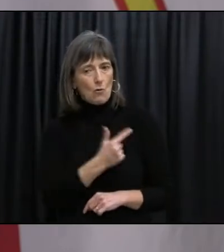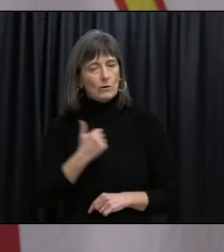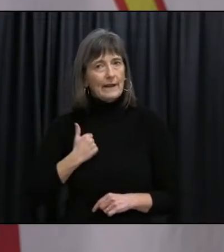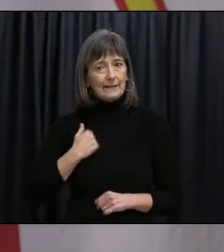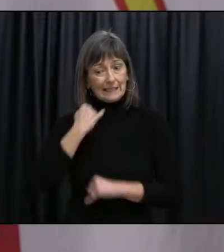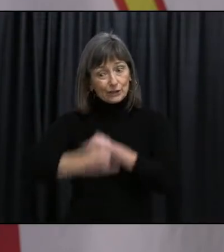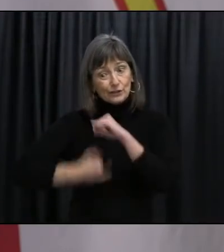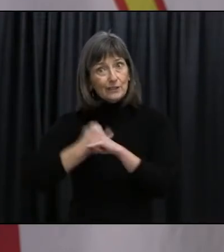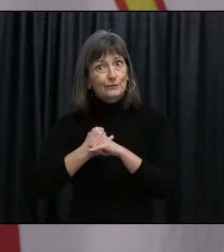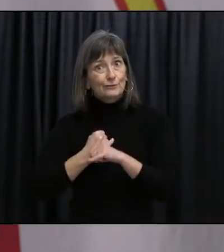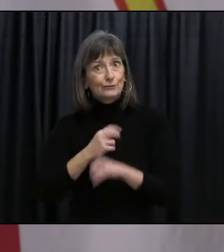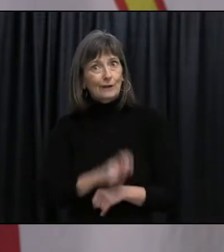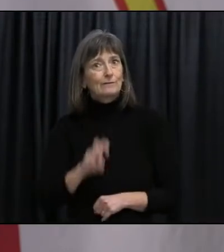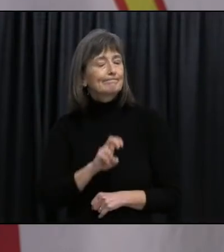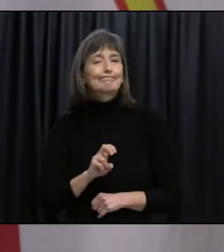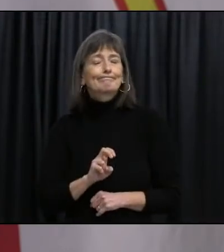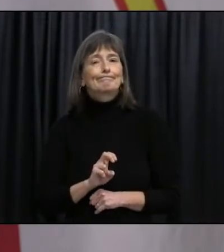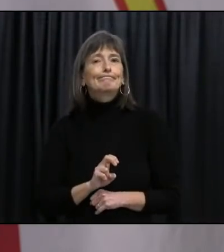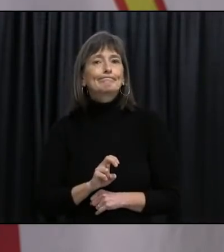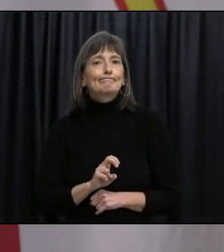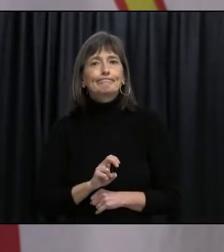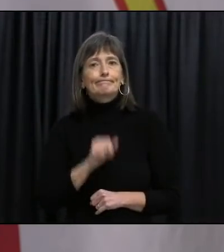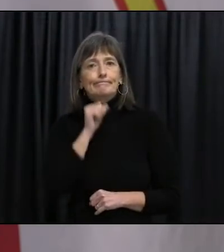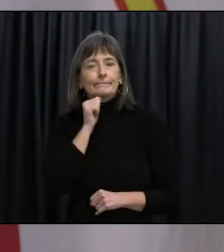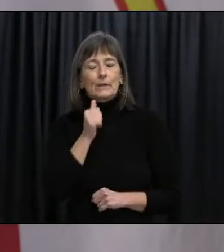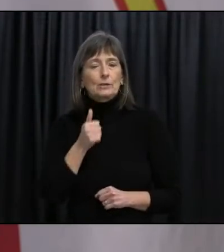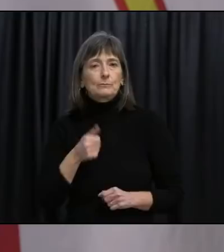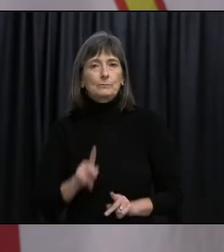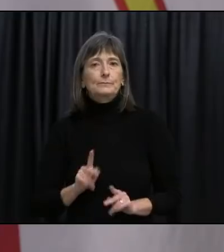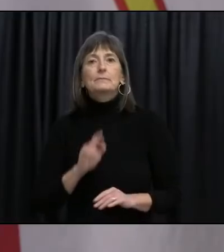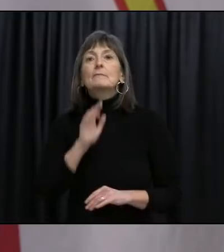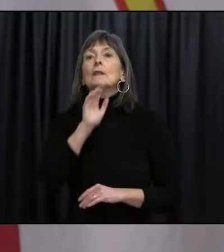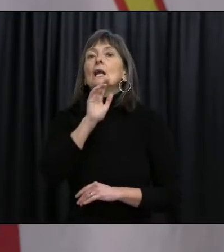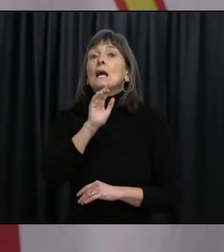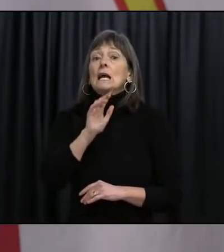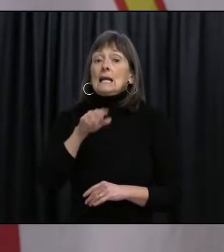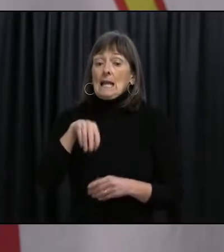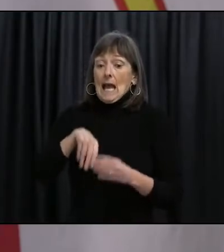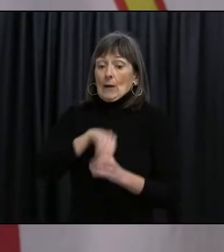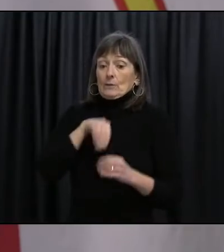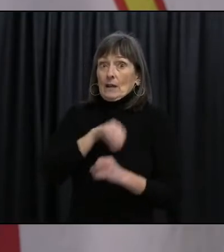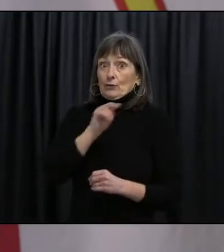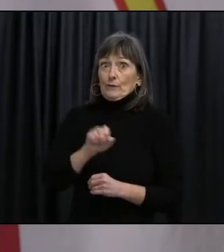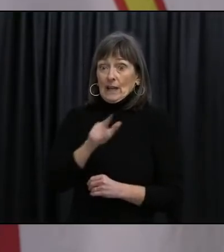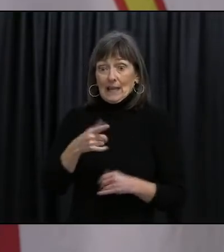It's certainly, we would say, any travel outside the province that's not essential, is not recommended at this time.